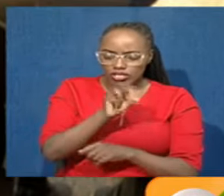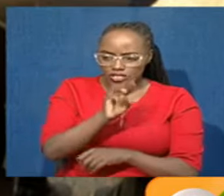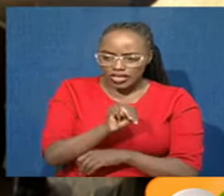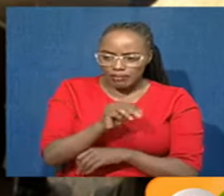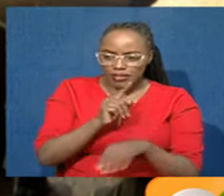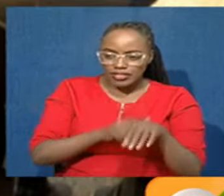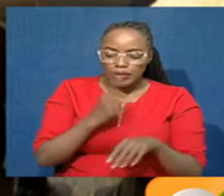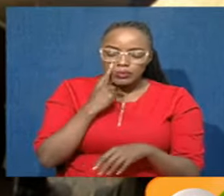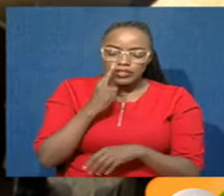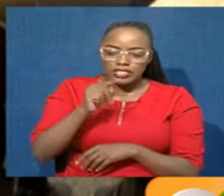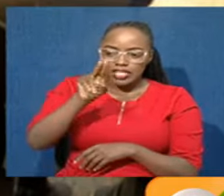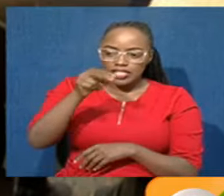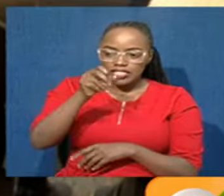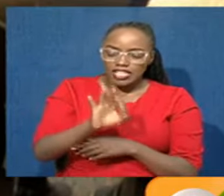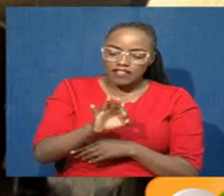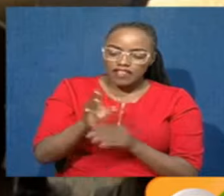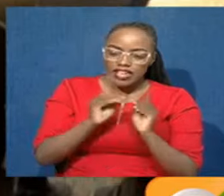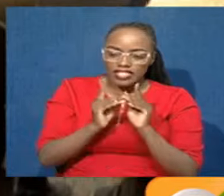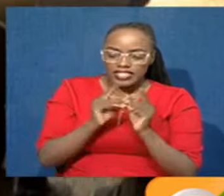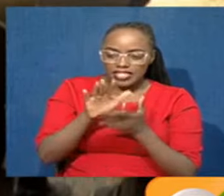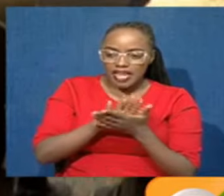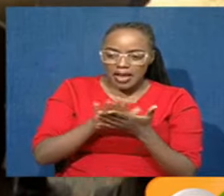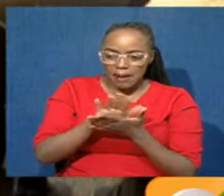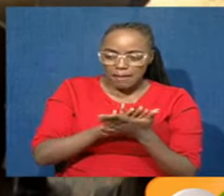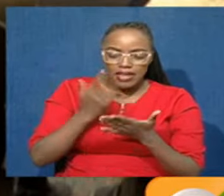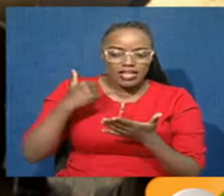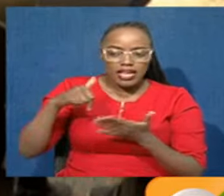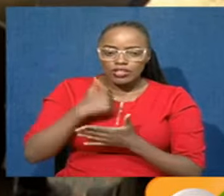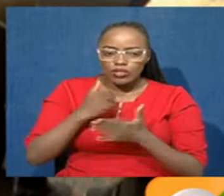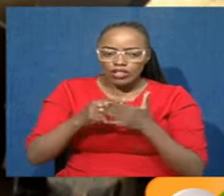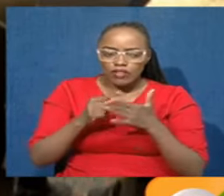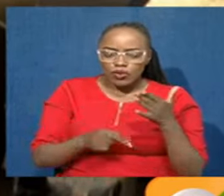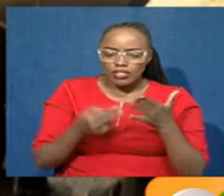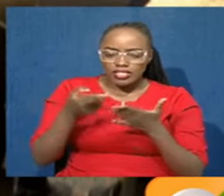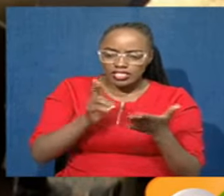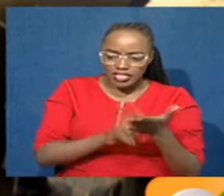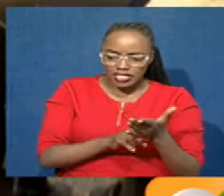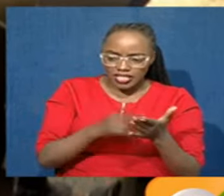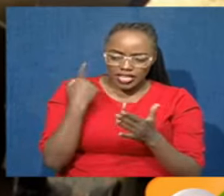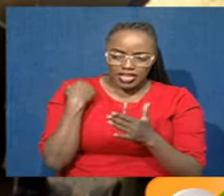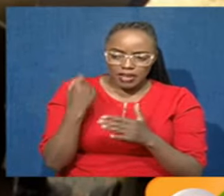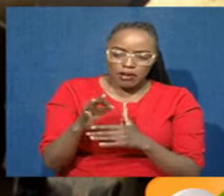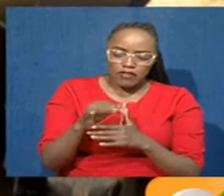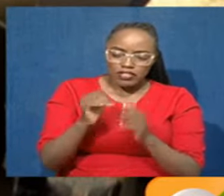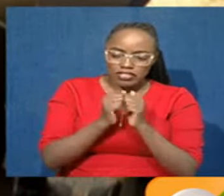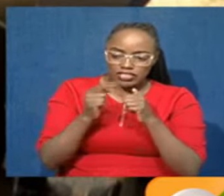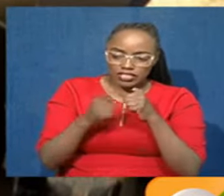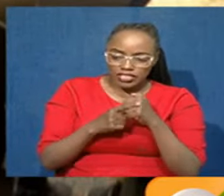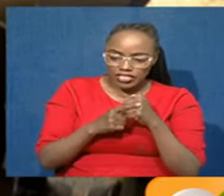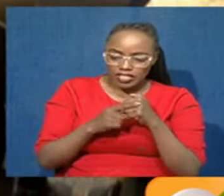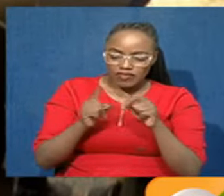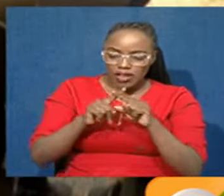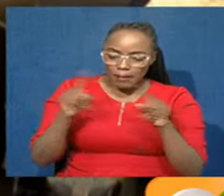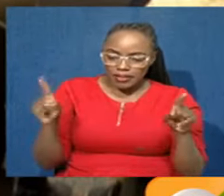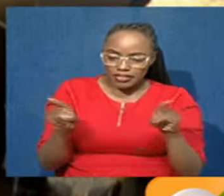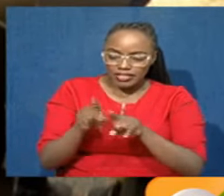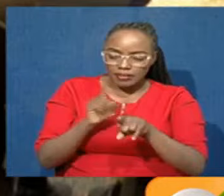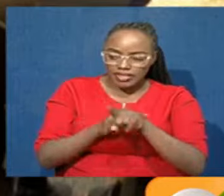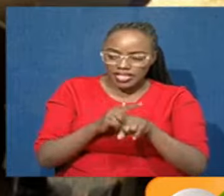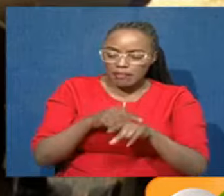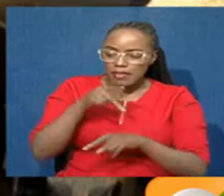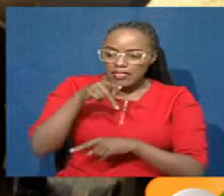the NHIF database, we had a registered number of about 16. However, as the PS